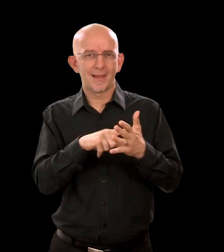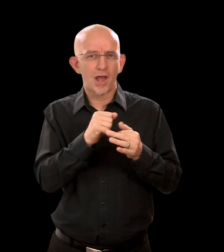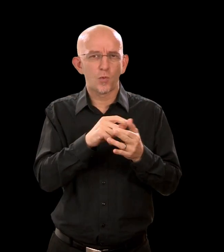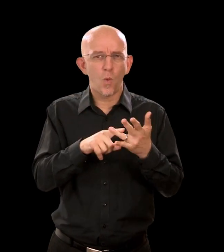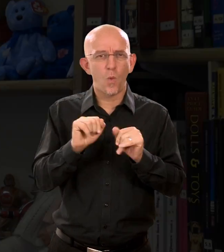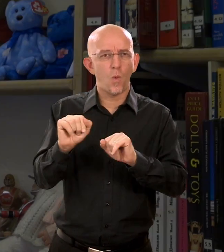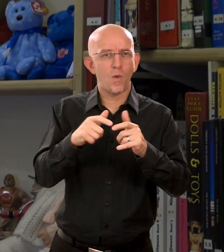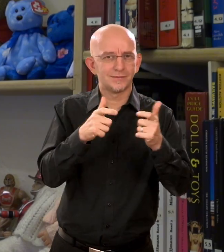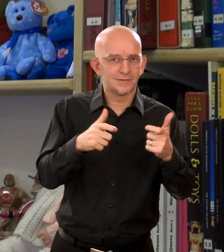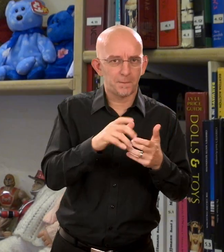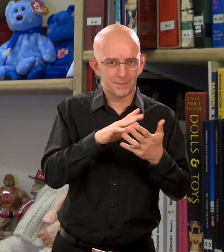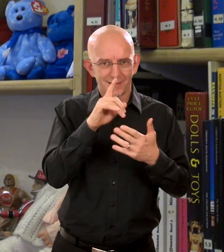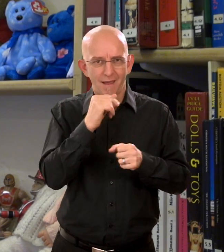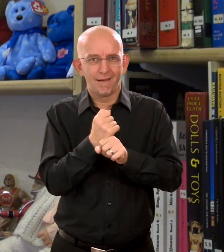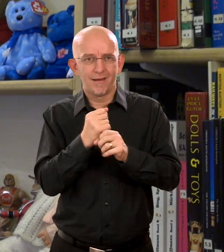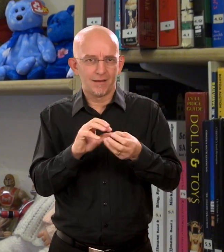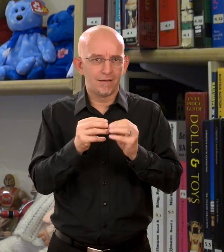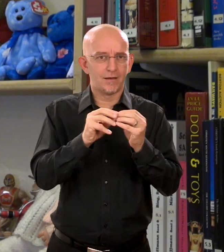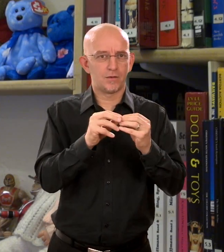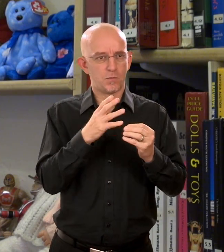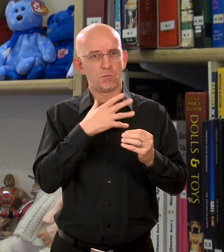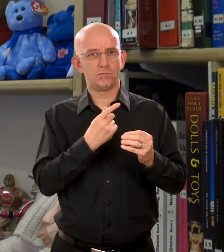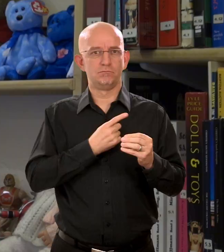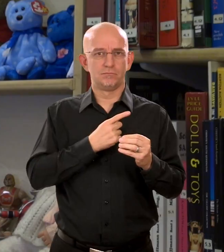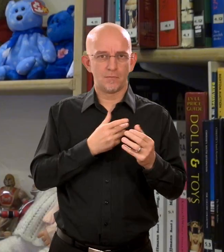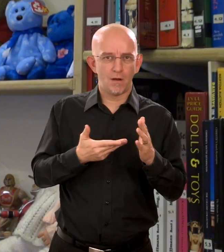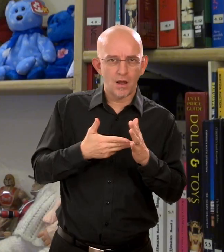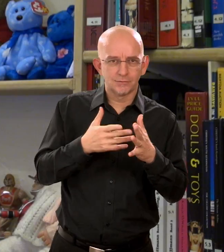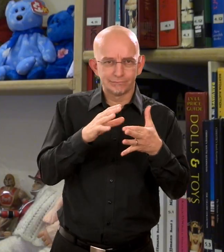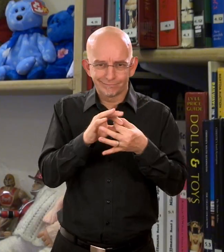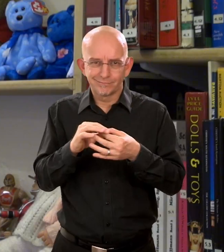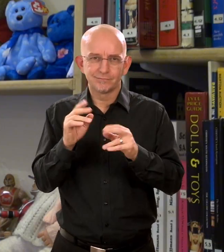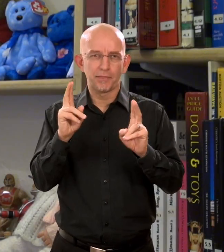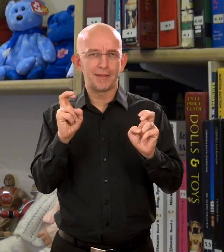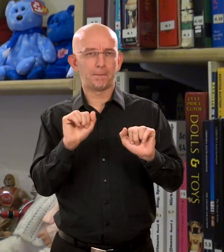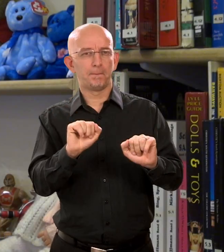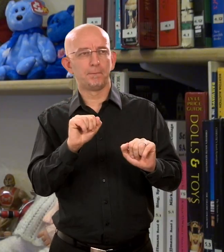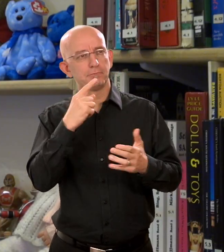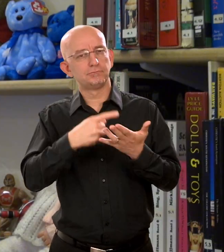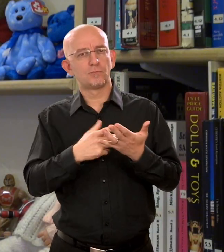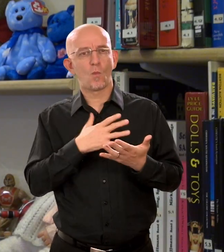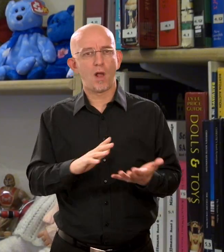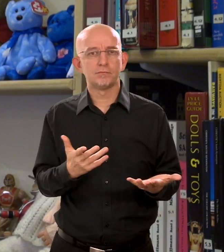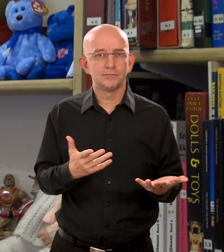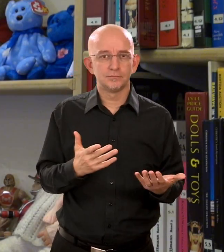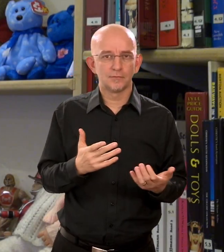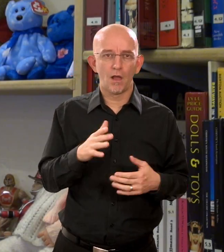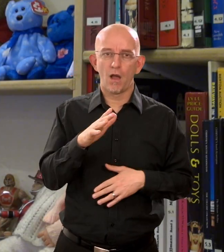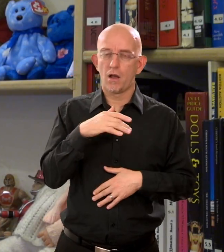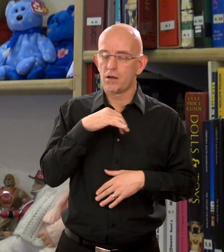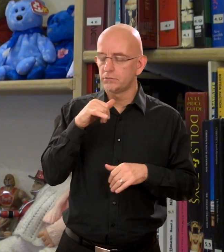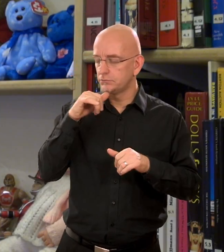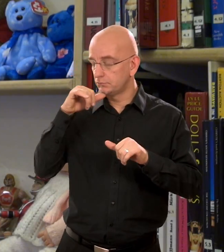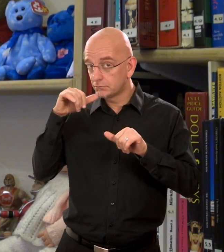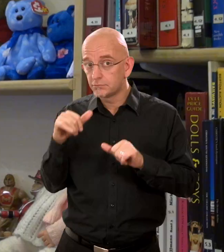choice. Yes, I was a big fan of Lego. But before that I had the Duplo, which was basically the